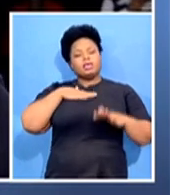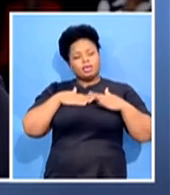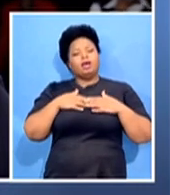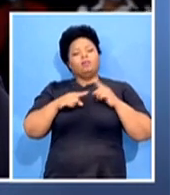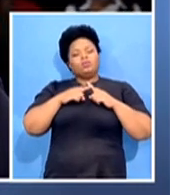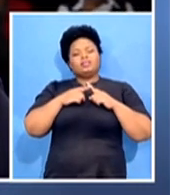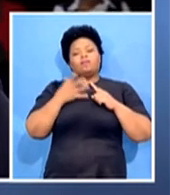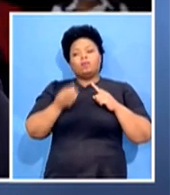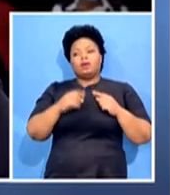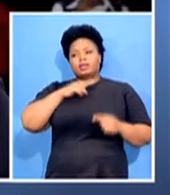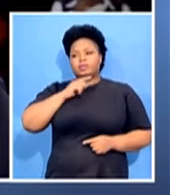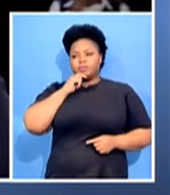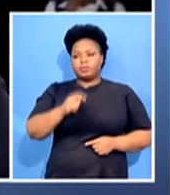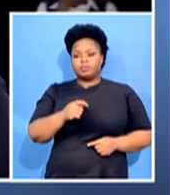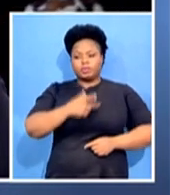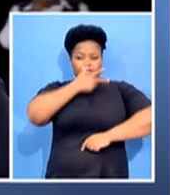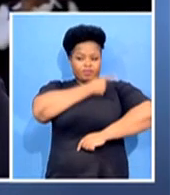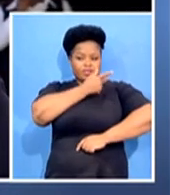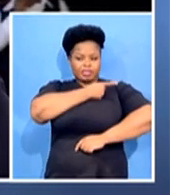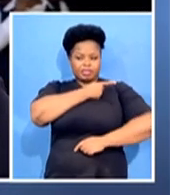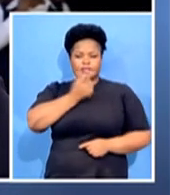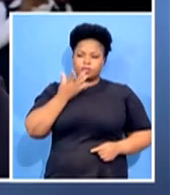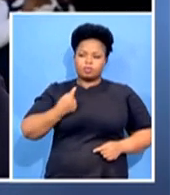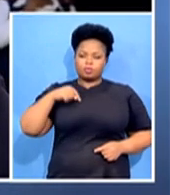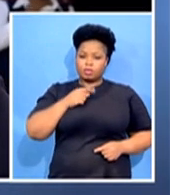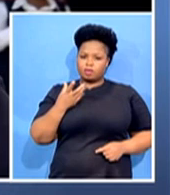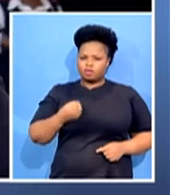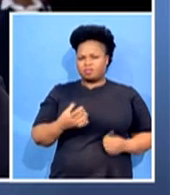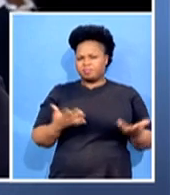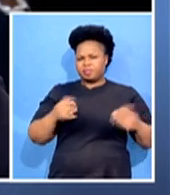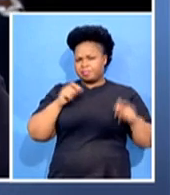rolled out. Give us the temperature views on the ground where you are.